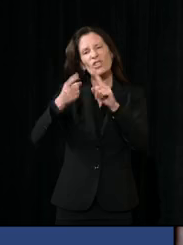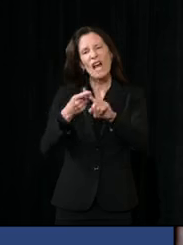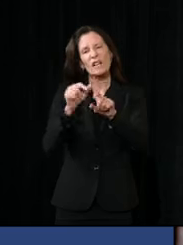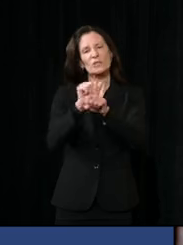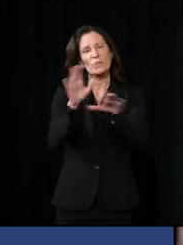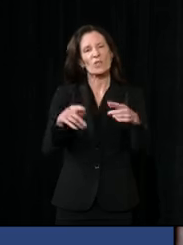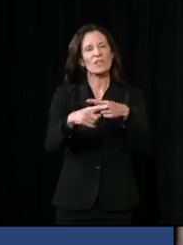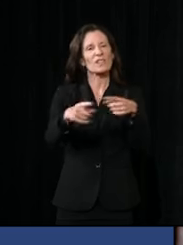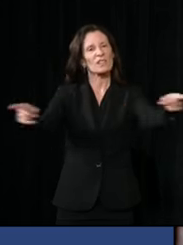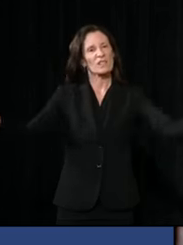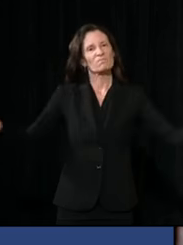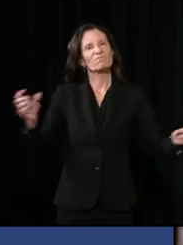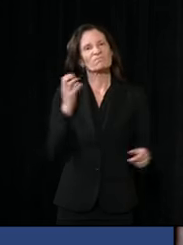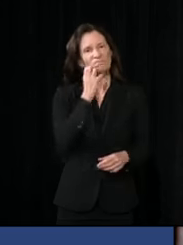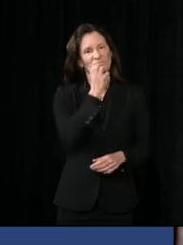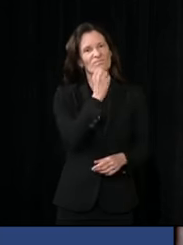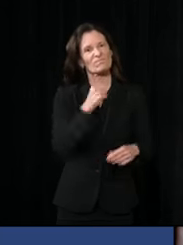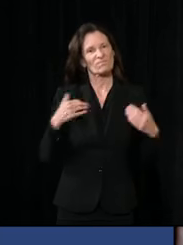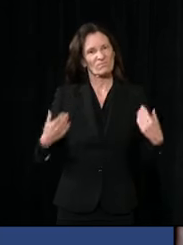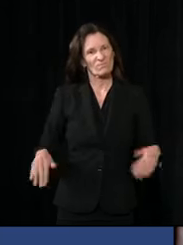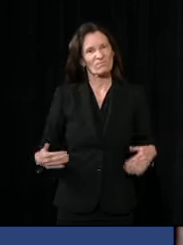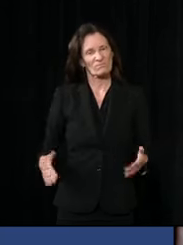worry, anxiety, and distress.